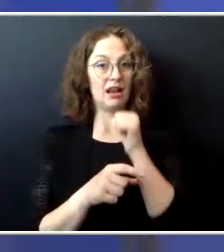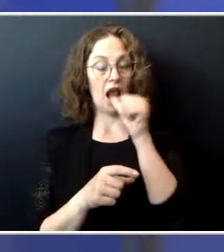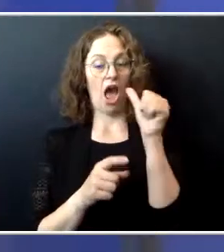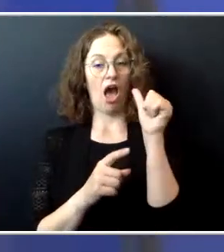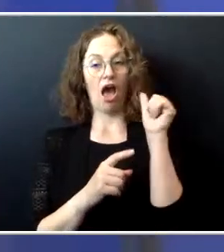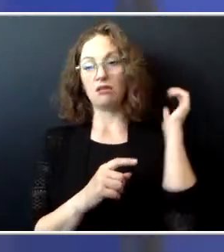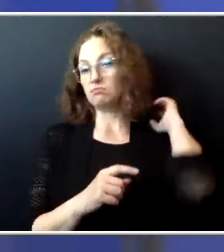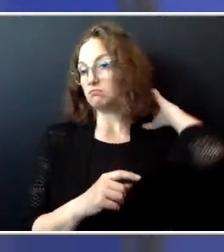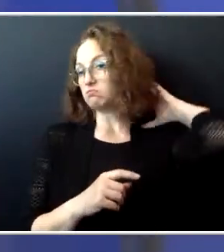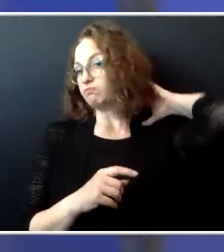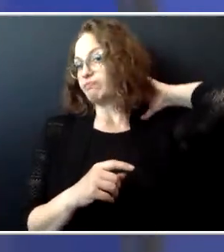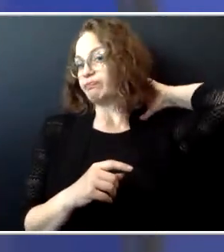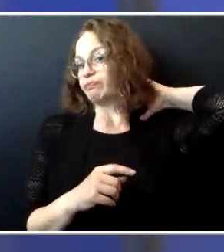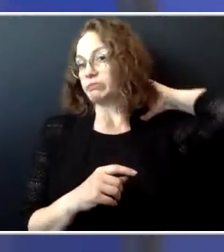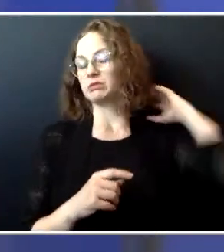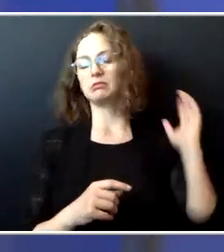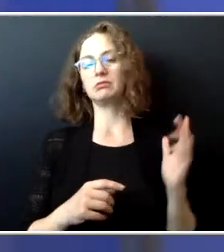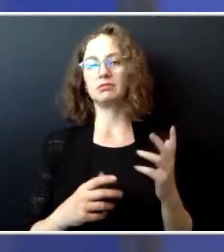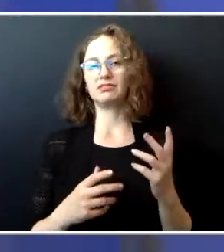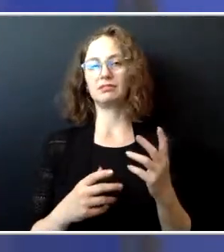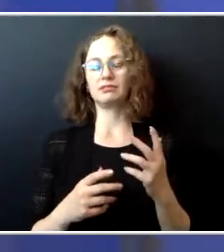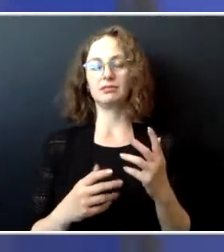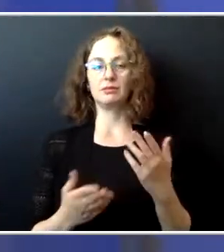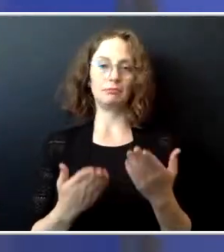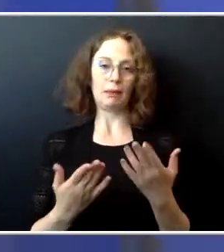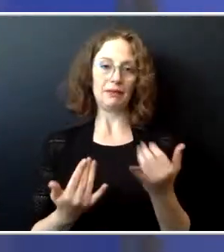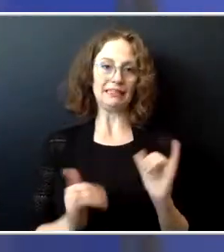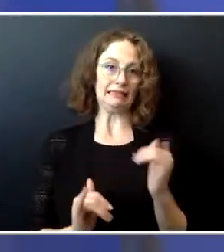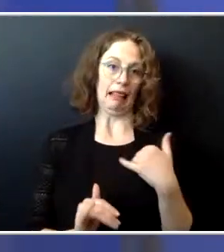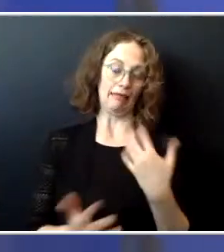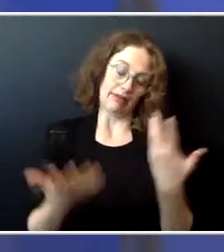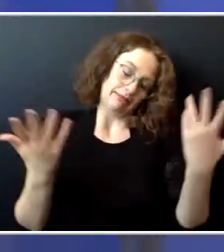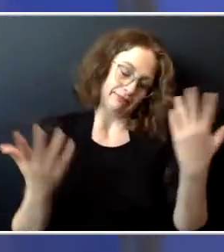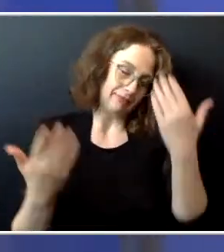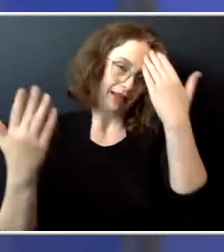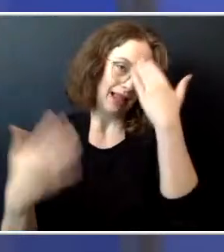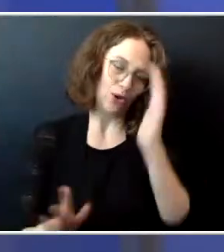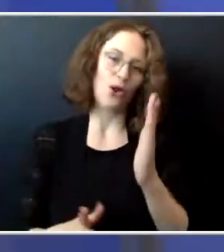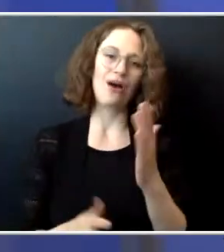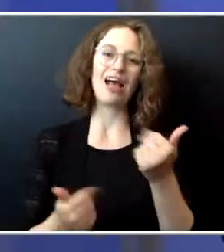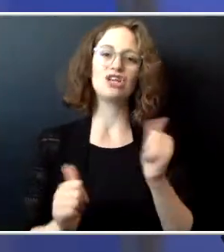look, but I might still have it. Who knows? I try not to look at my body.